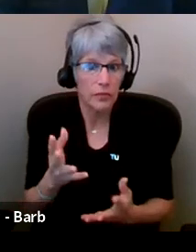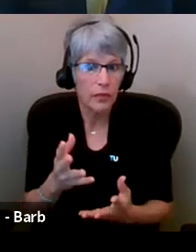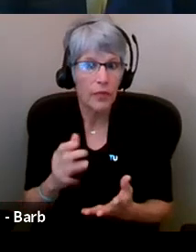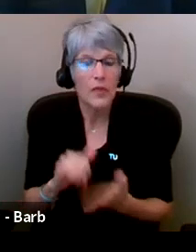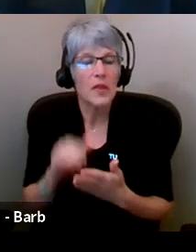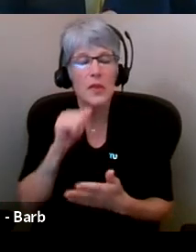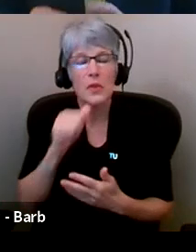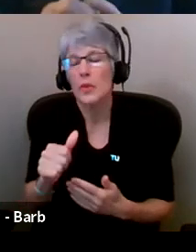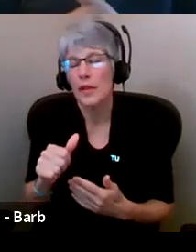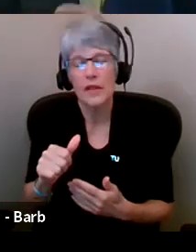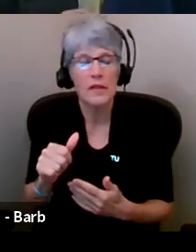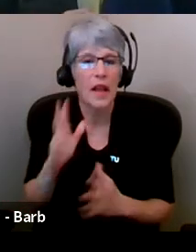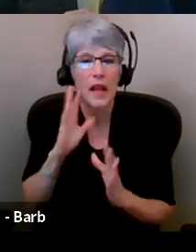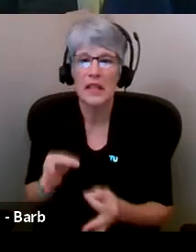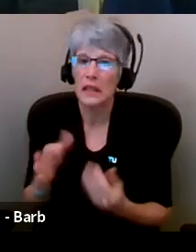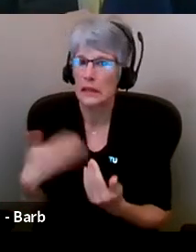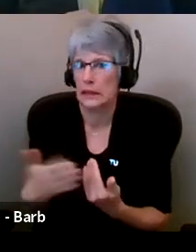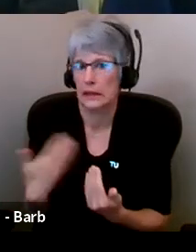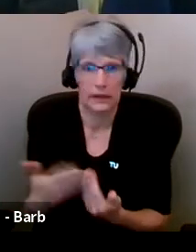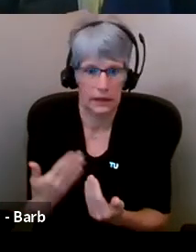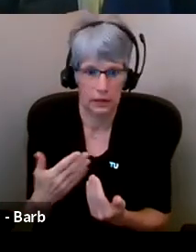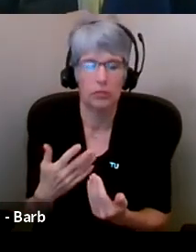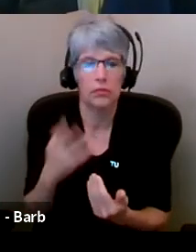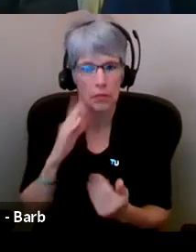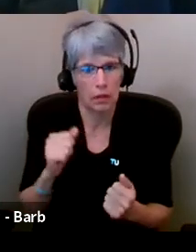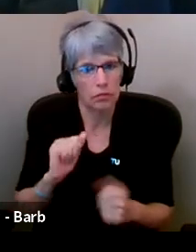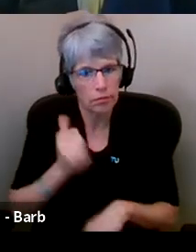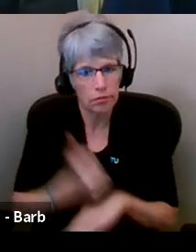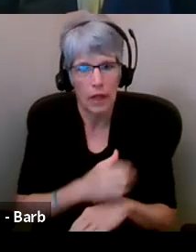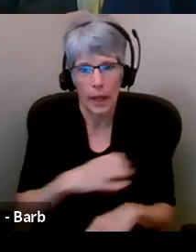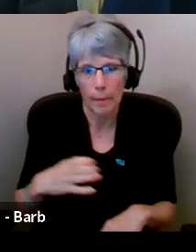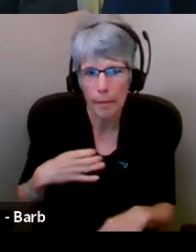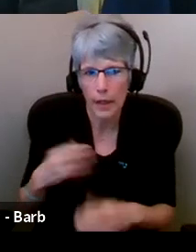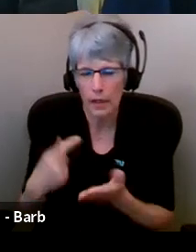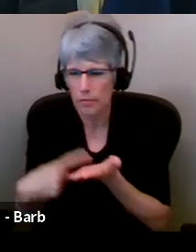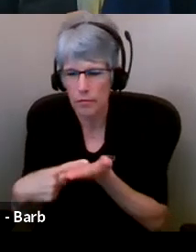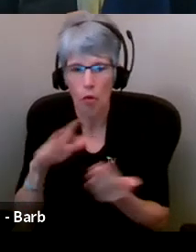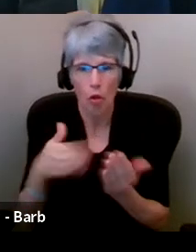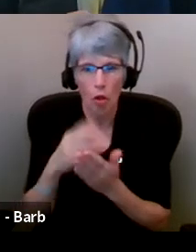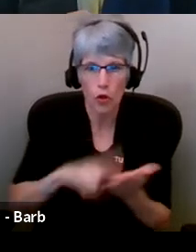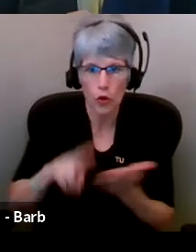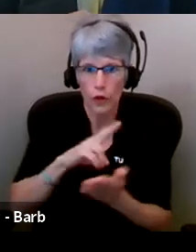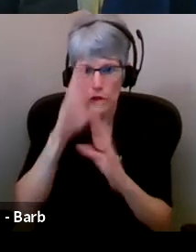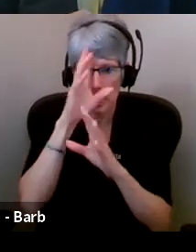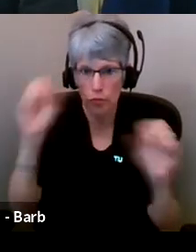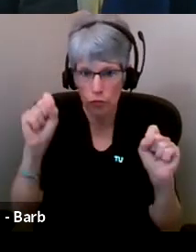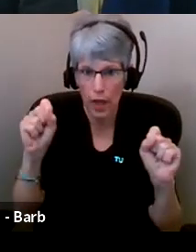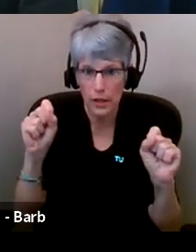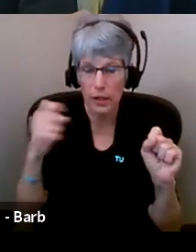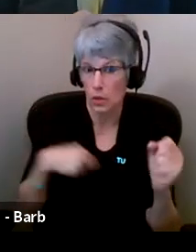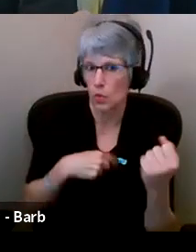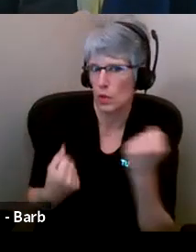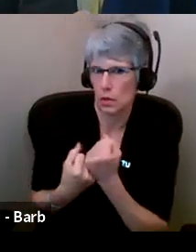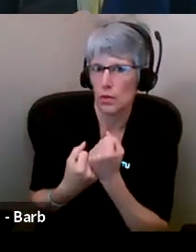lightly. There was a committee put together. There was conferring with all of the university presidents. We were in full support of it. There